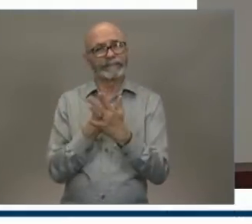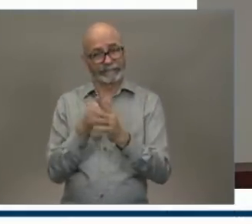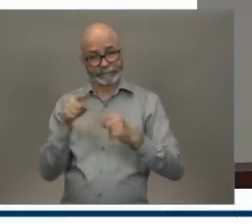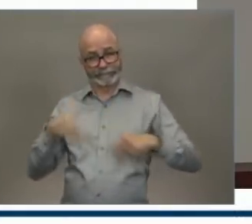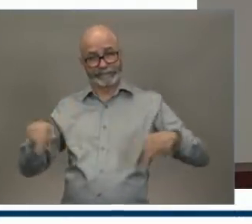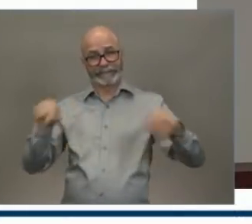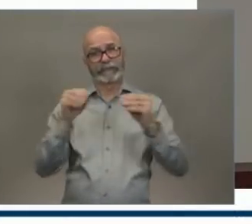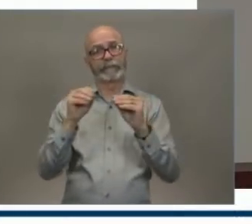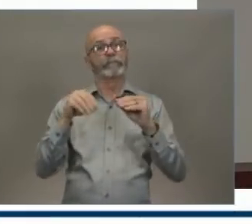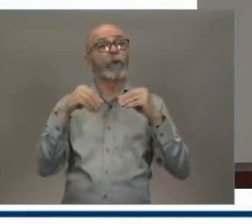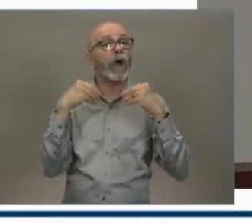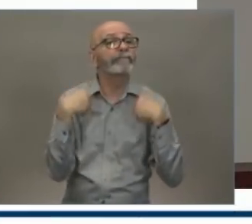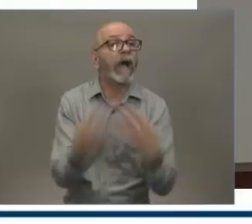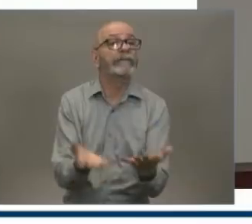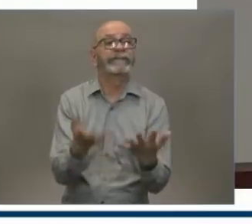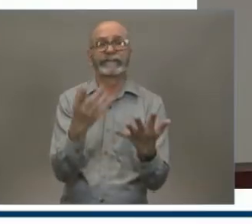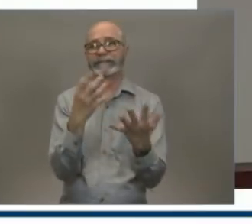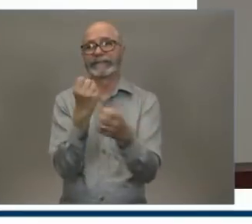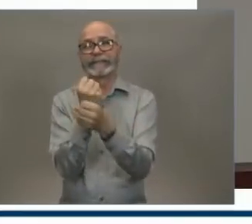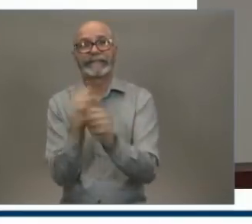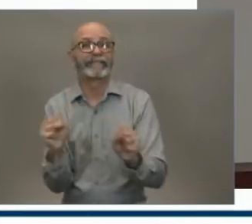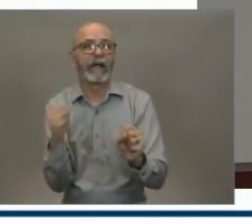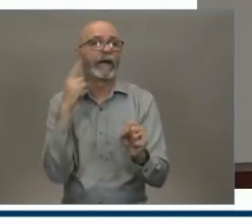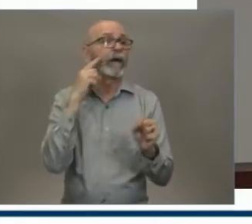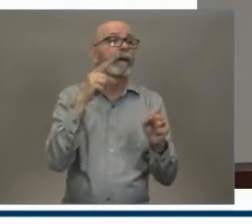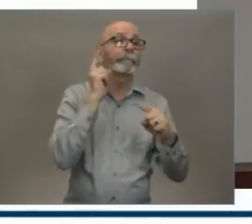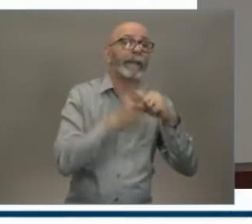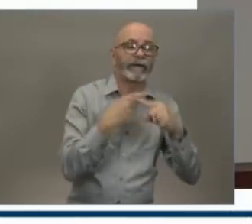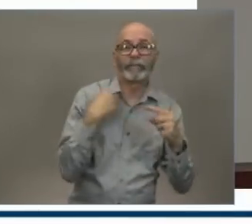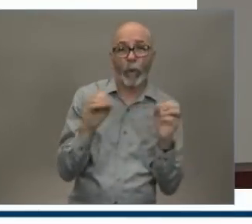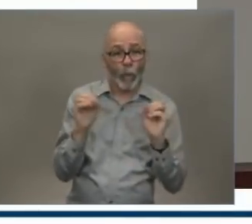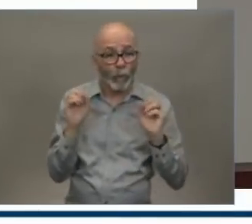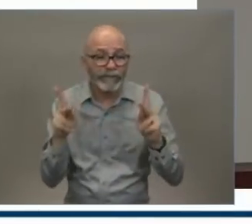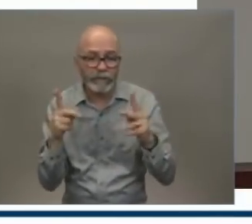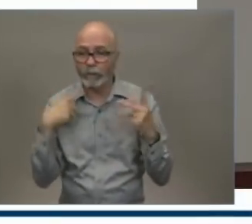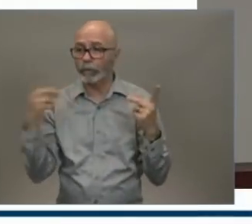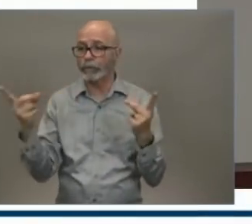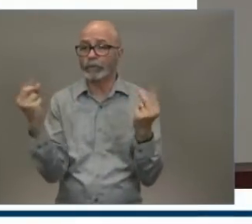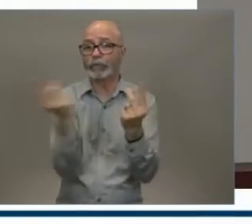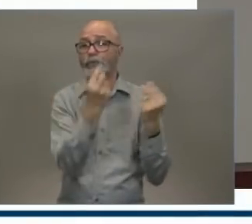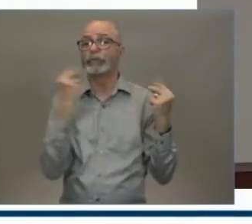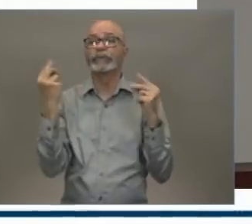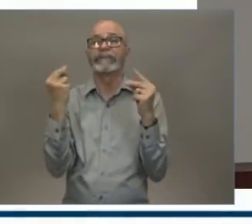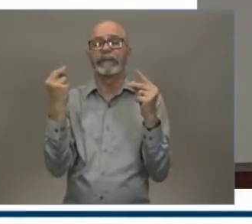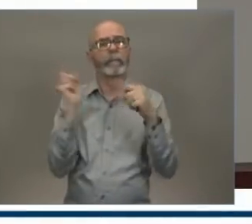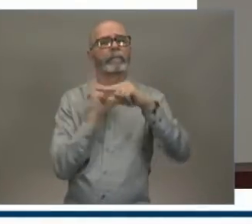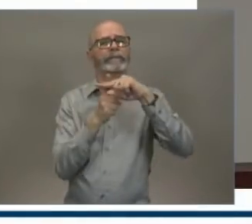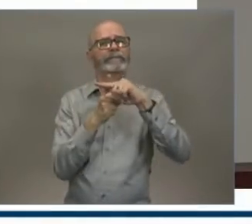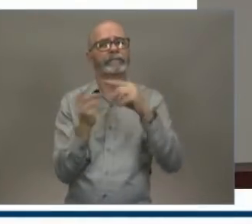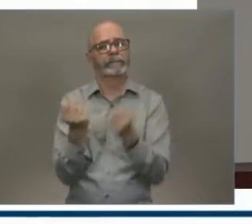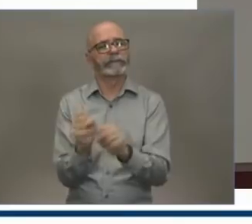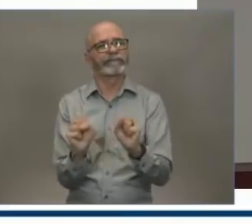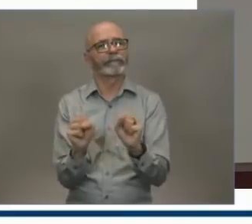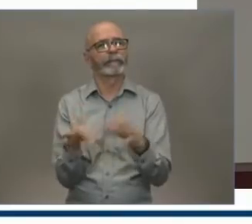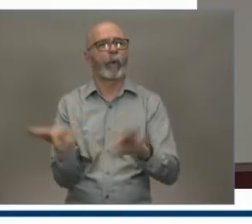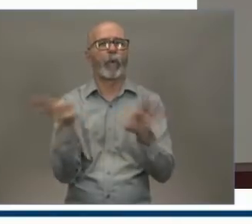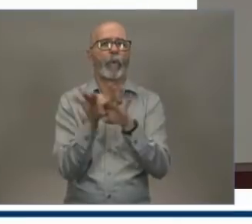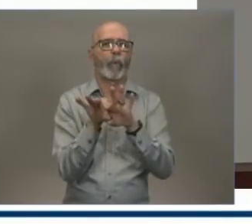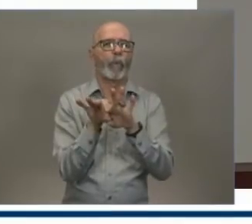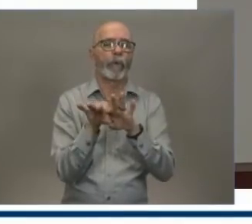providing opportunities for Nova Scotians for physical activity, they're doing that in a safe and